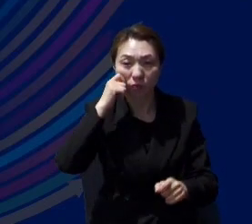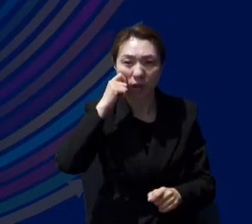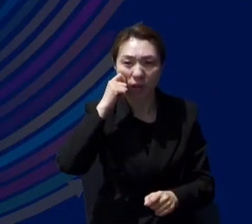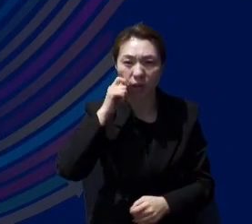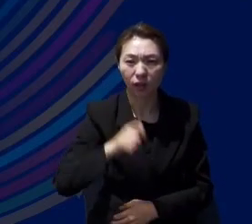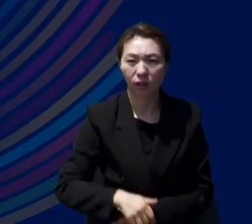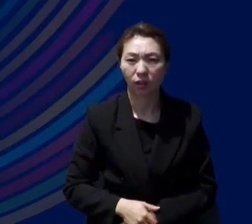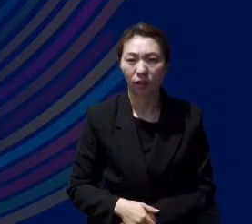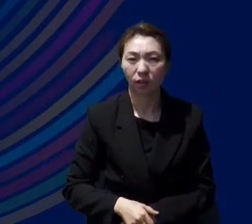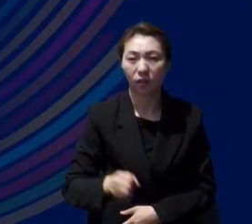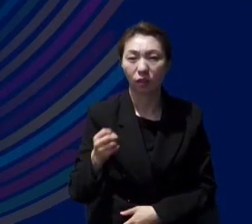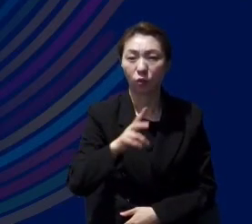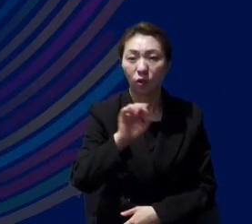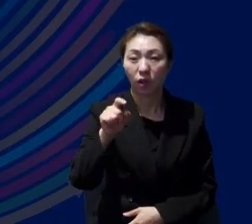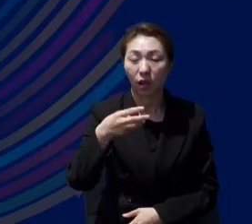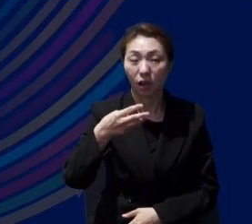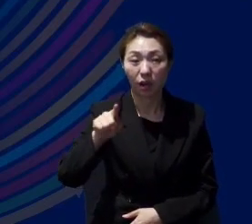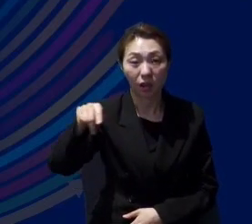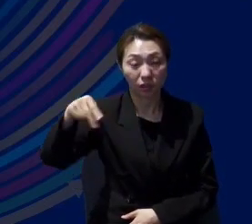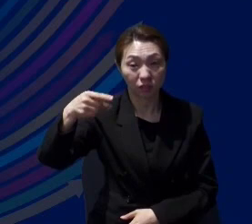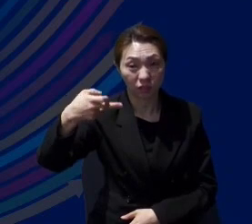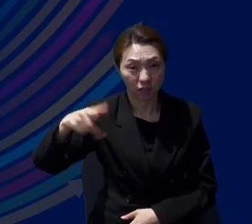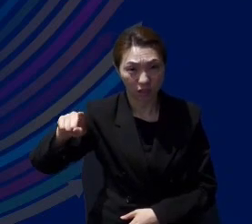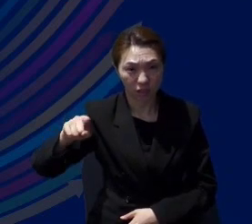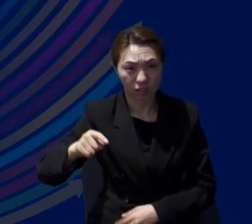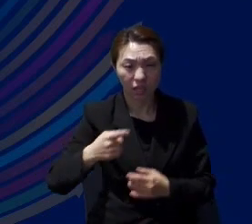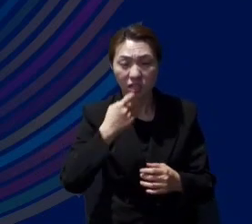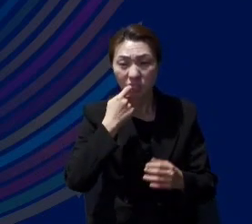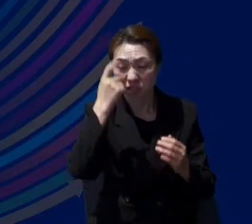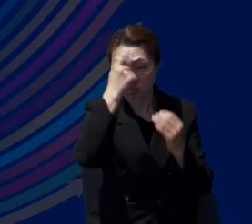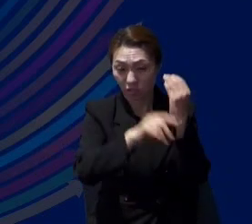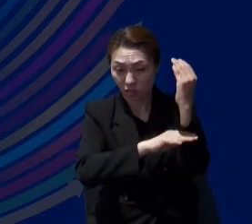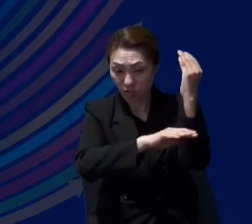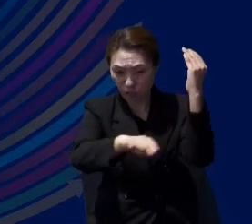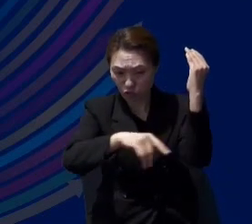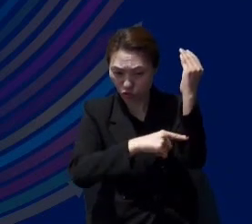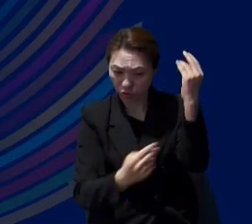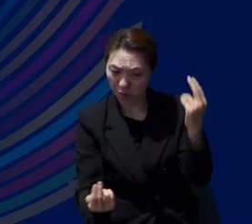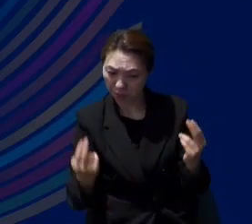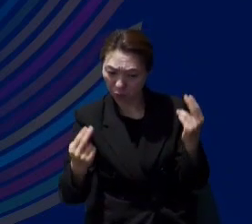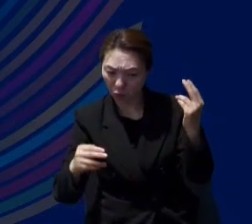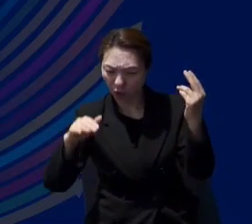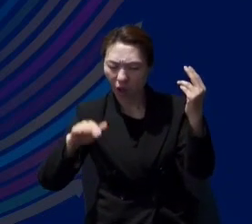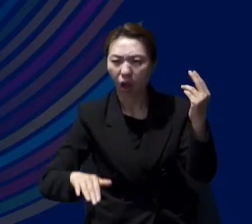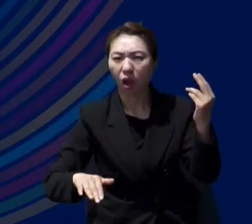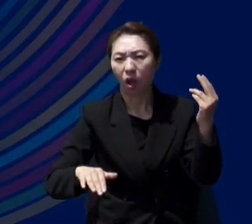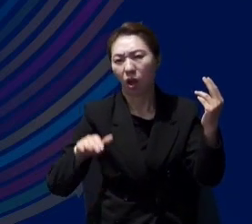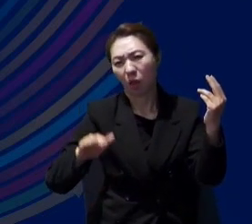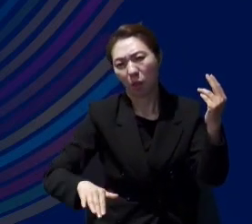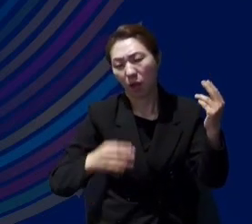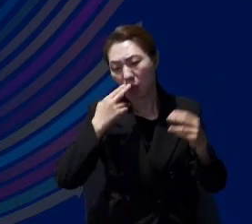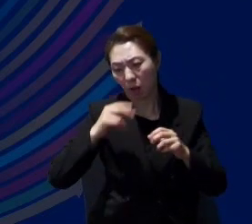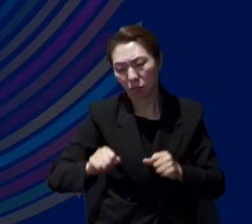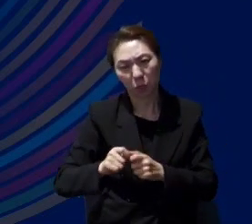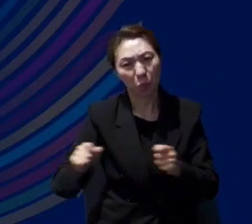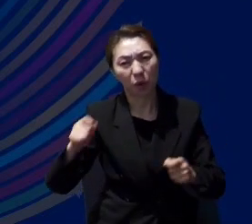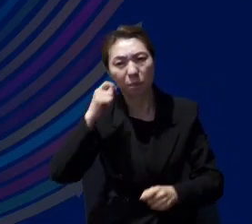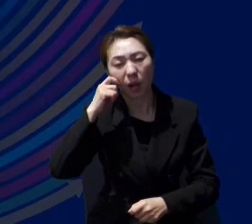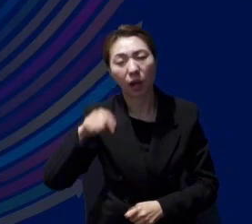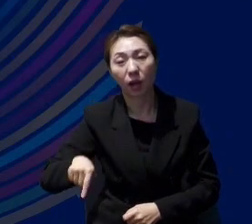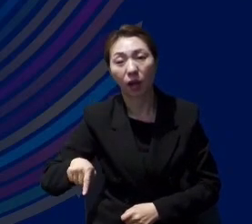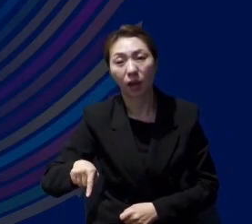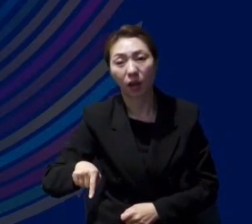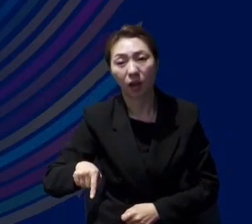white population. But there are some exceptions, and there's also, again, a huge amount of variability in the actual size of the disparities. So there's